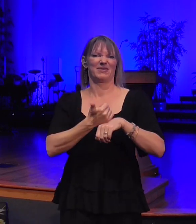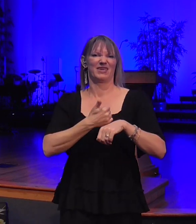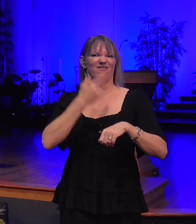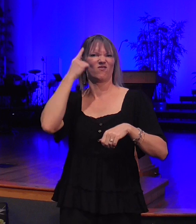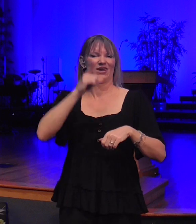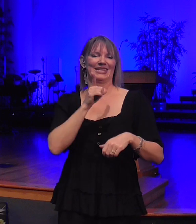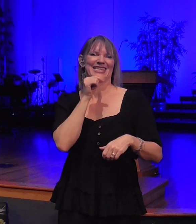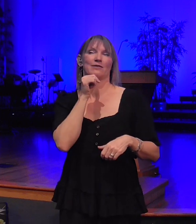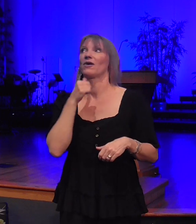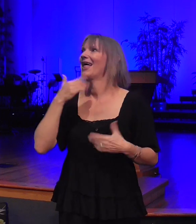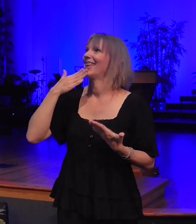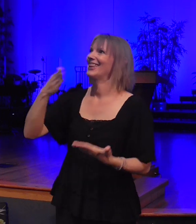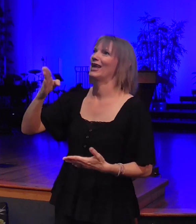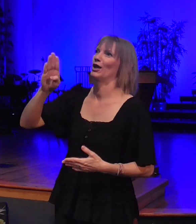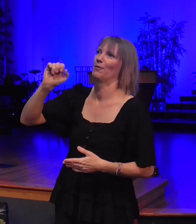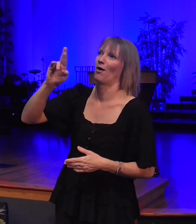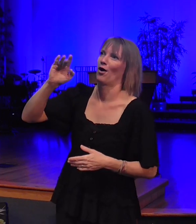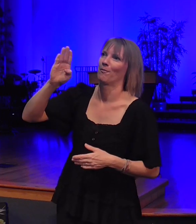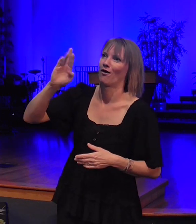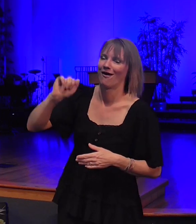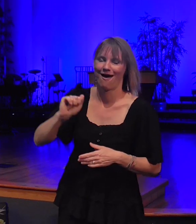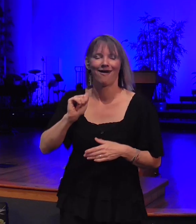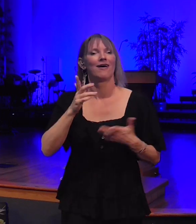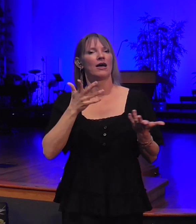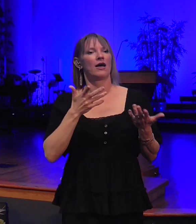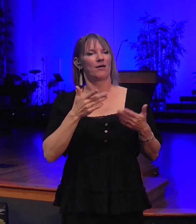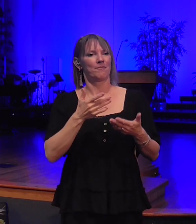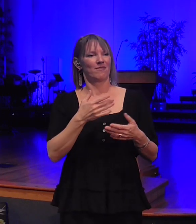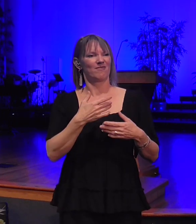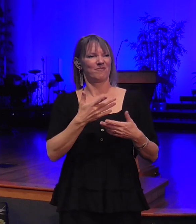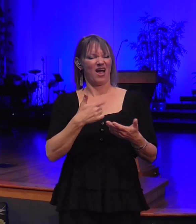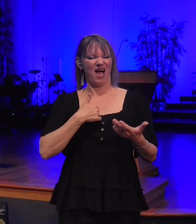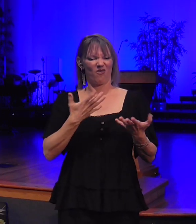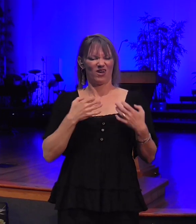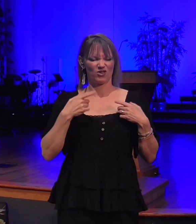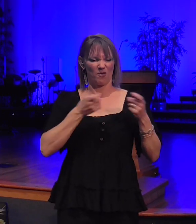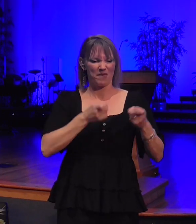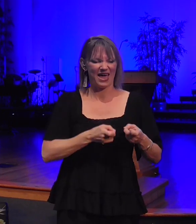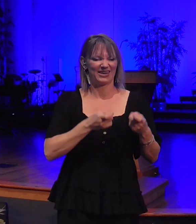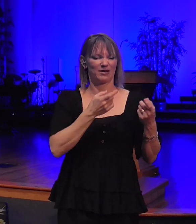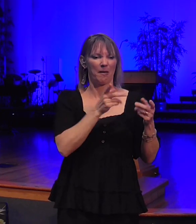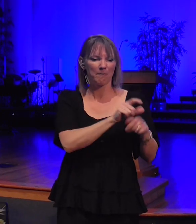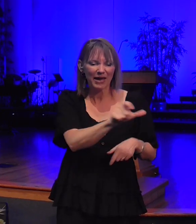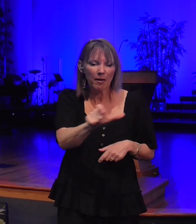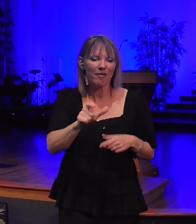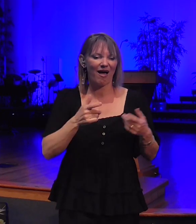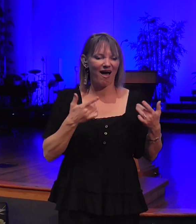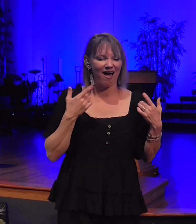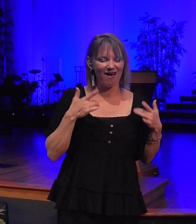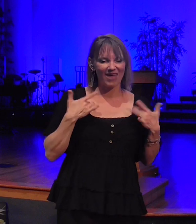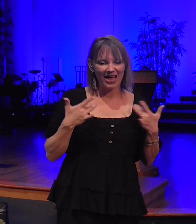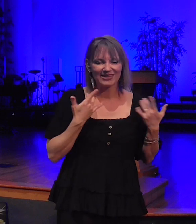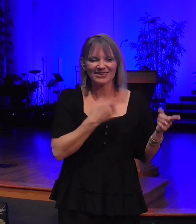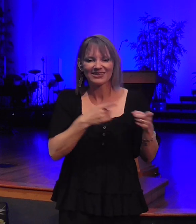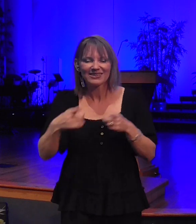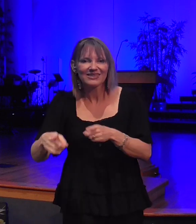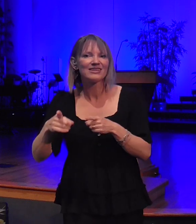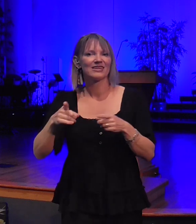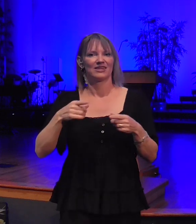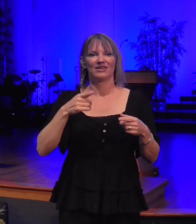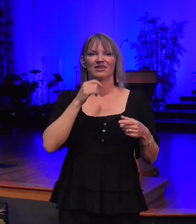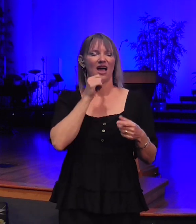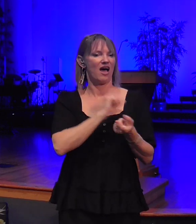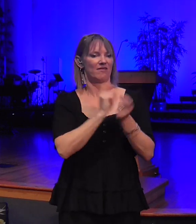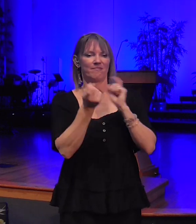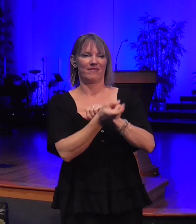you, Barbara. "It makes me want to manage people and events so that they will not do anything that threatens my idea of how things ought to go.